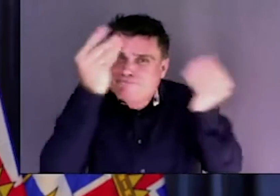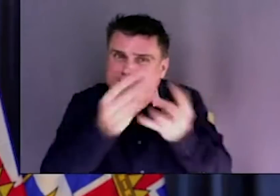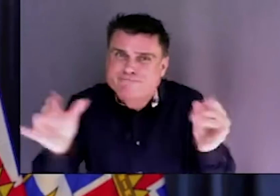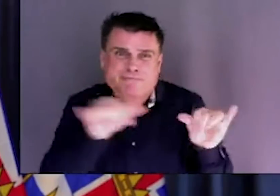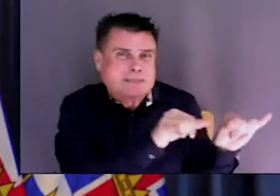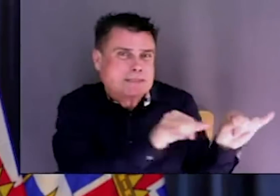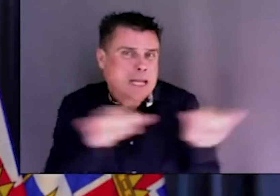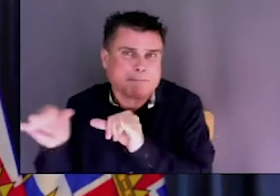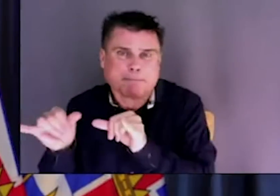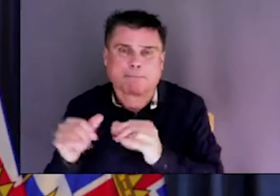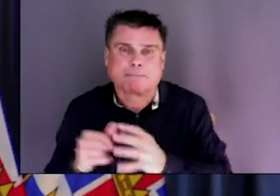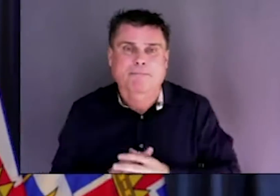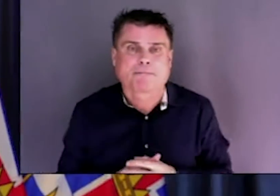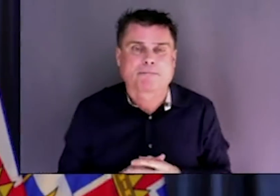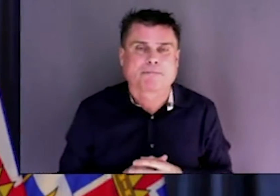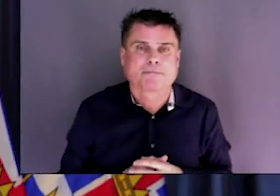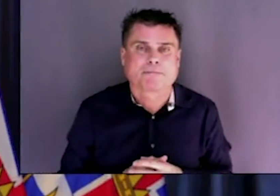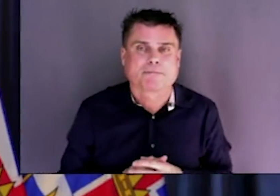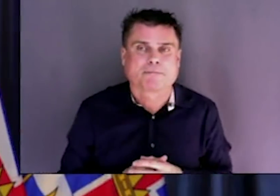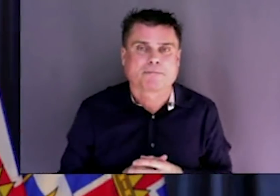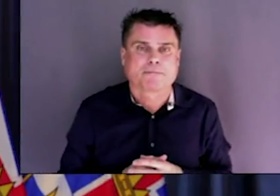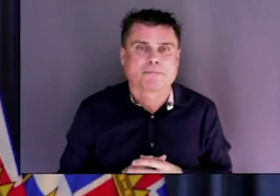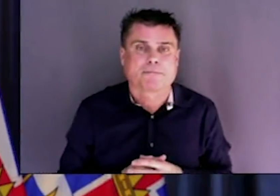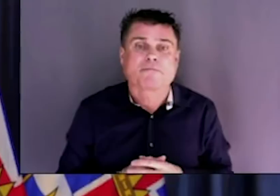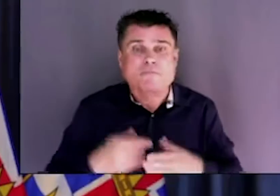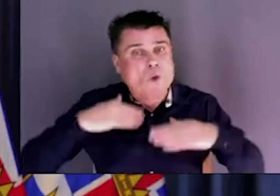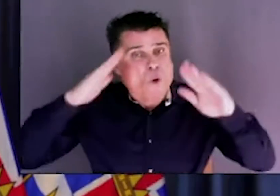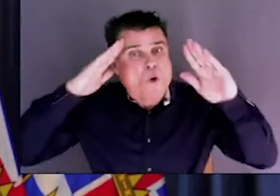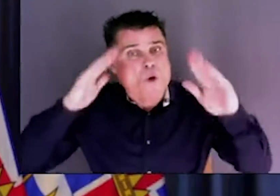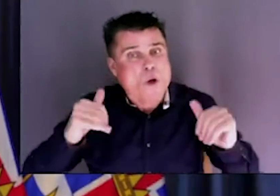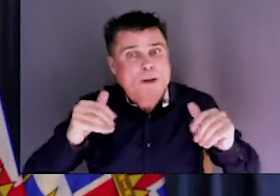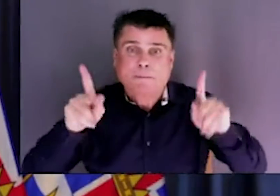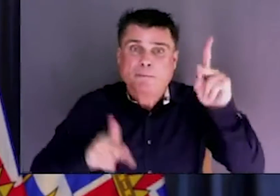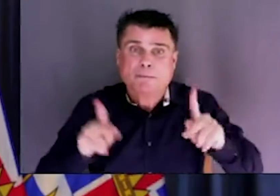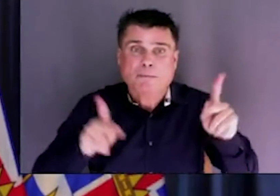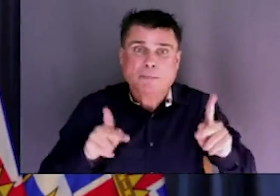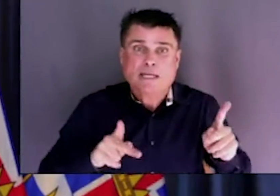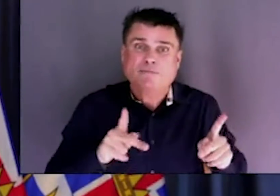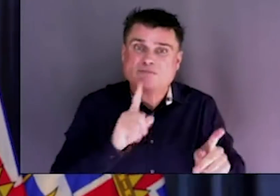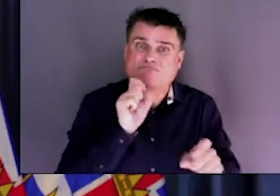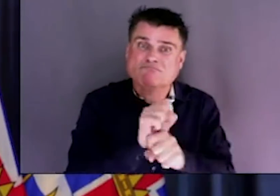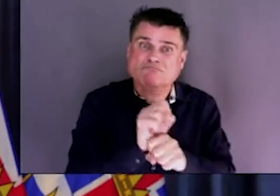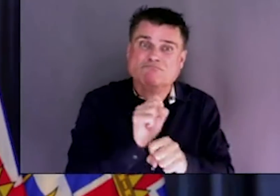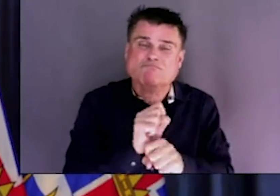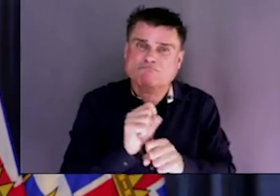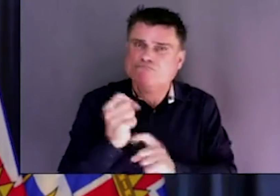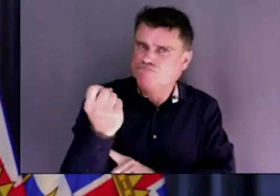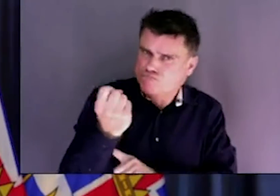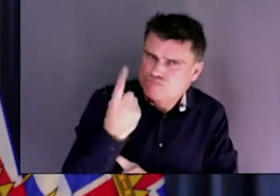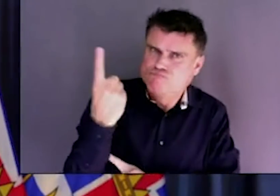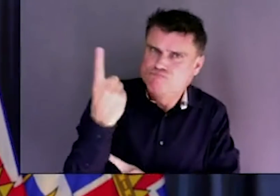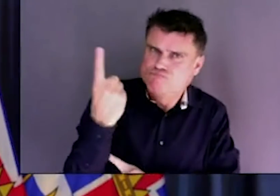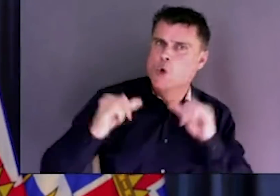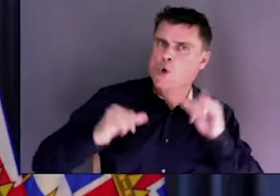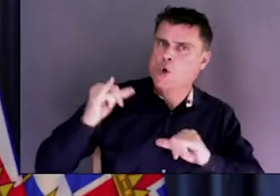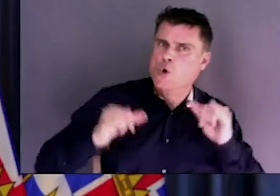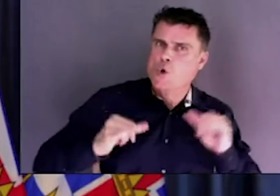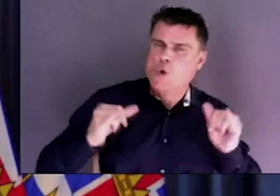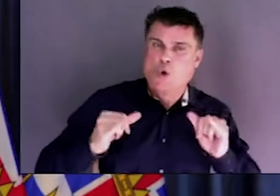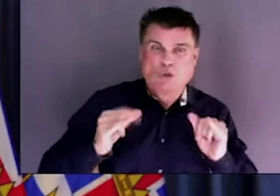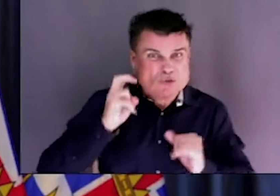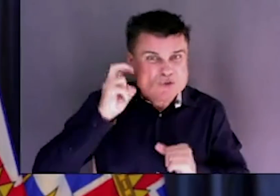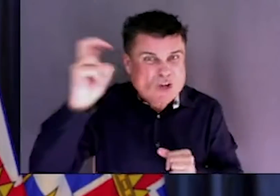you suggest, that people will really, truly understand. This is a critical, dangerous time for British Columbia with respect